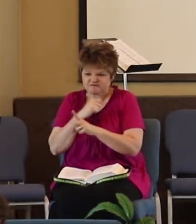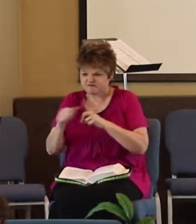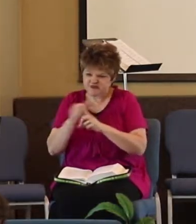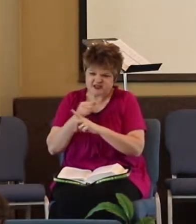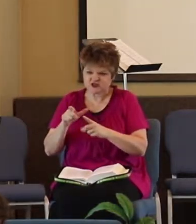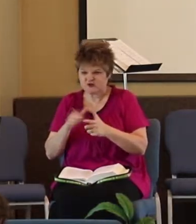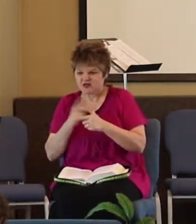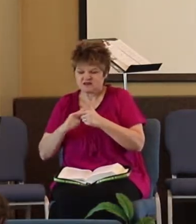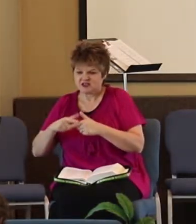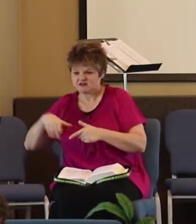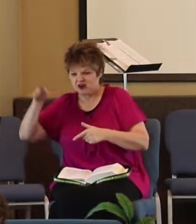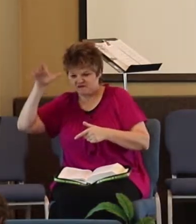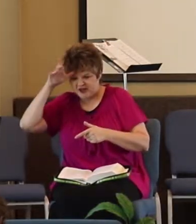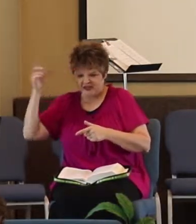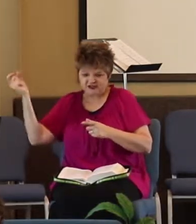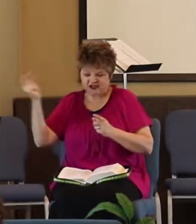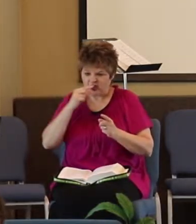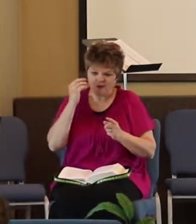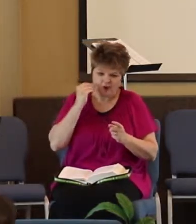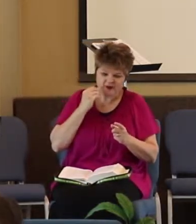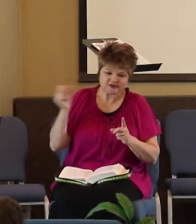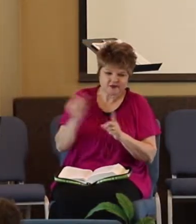dad's going to come home, and he's going to beat you too.